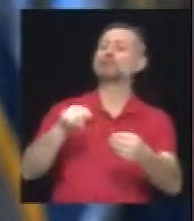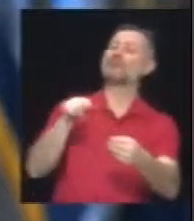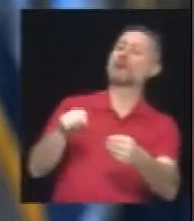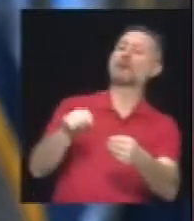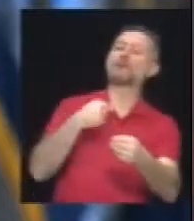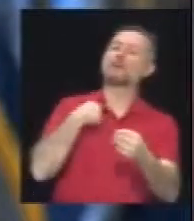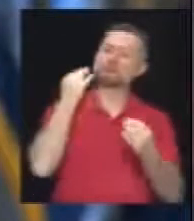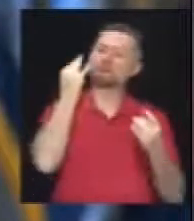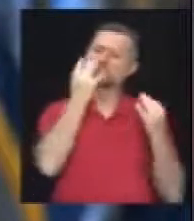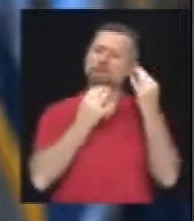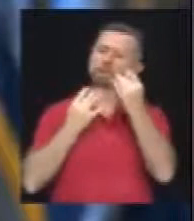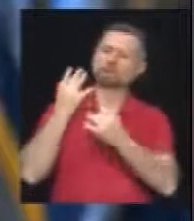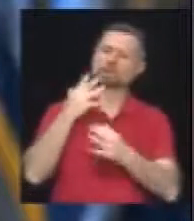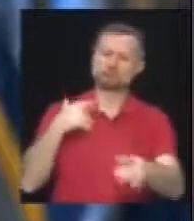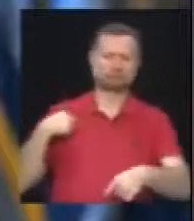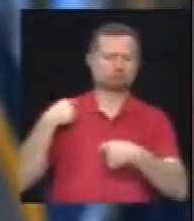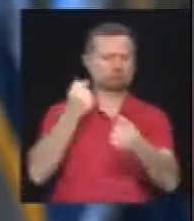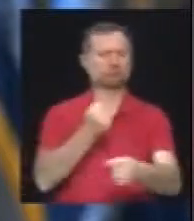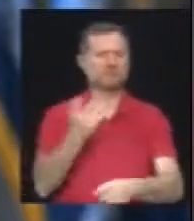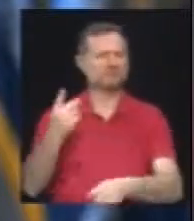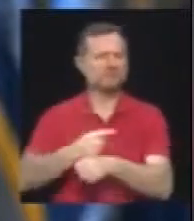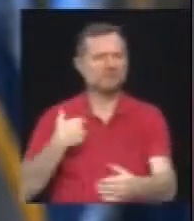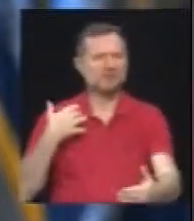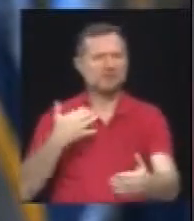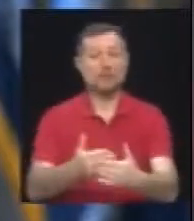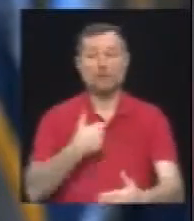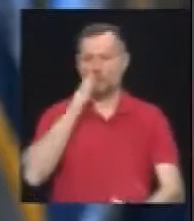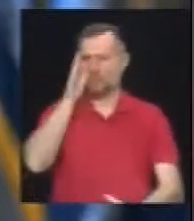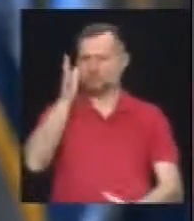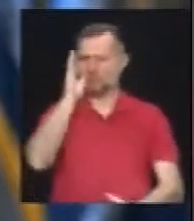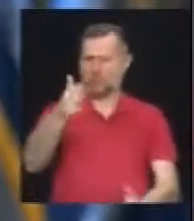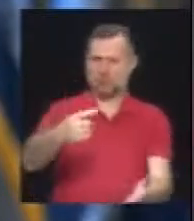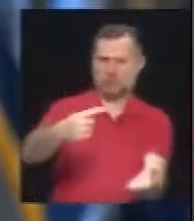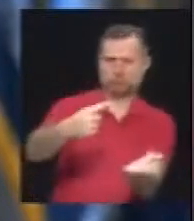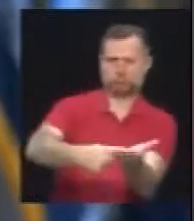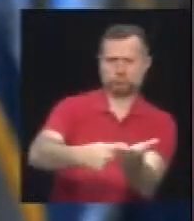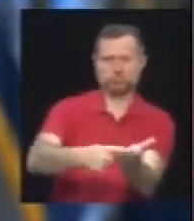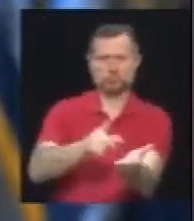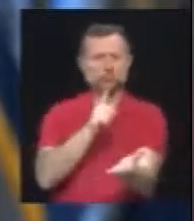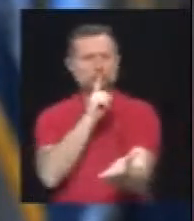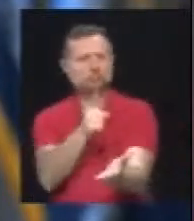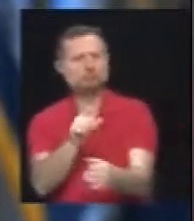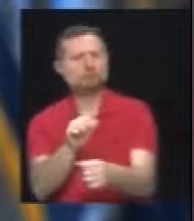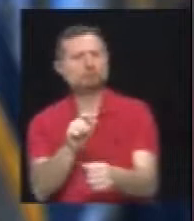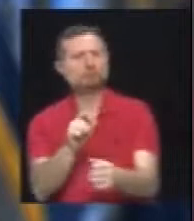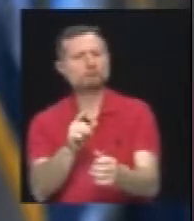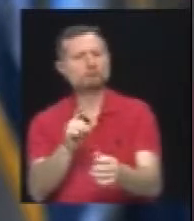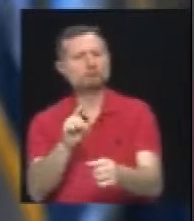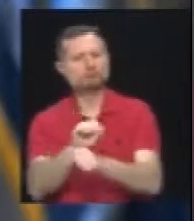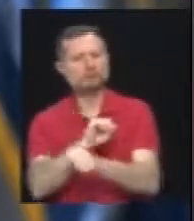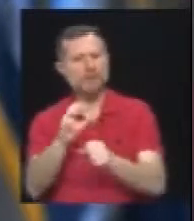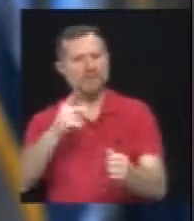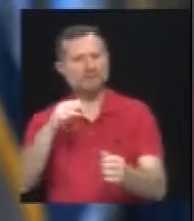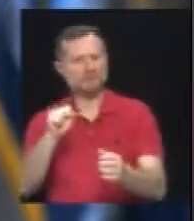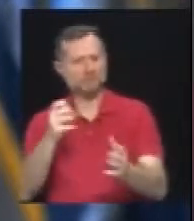few days. There will be another time to talk about the truth and ethics of the recent situation involving me.